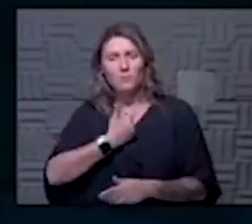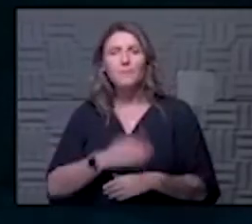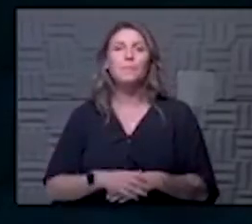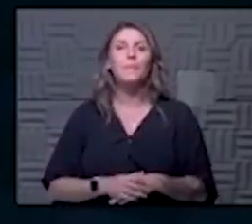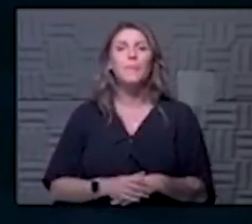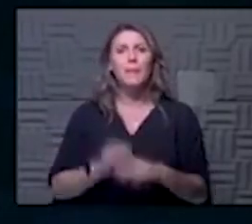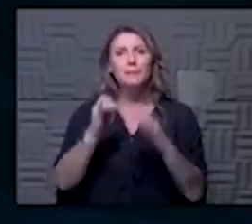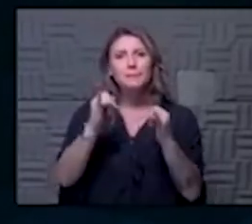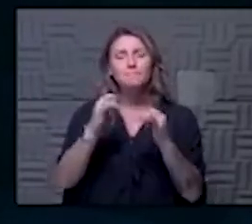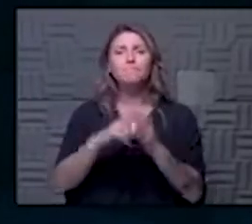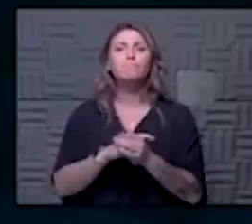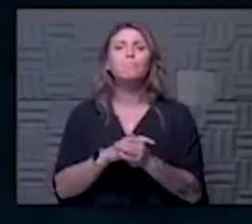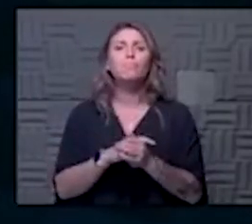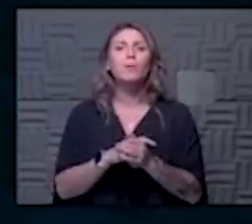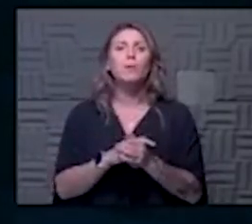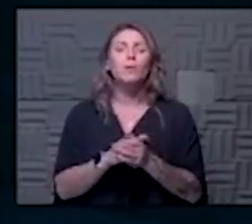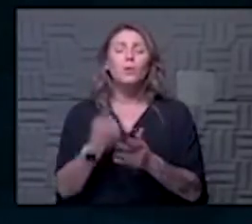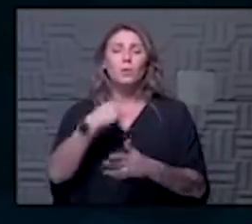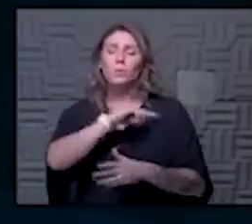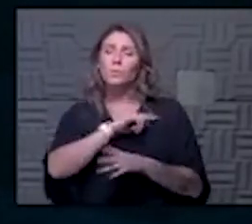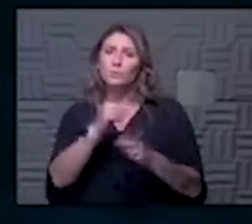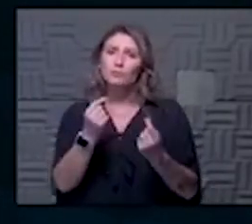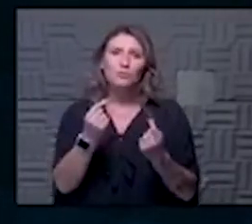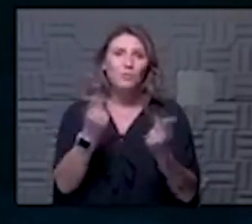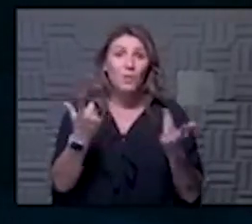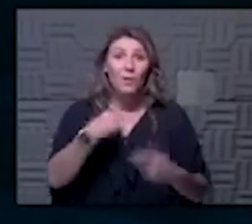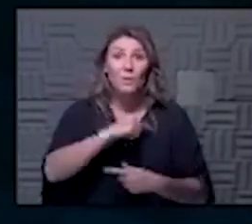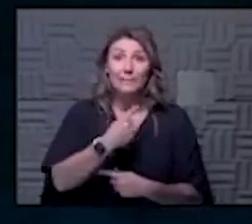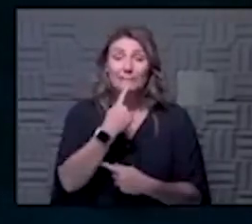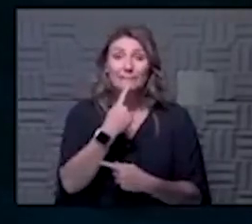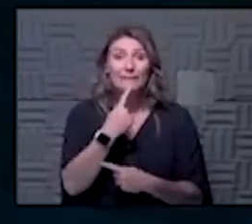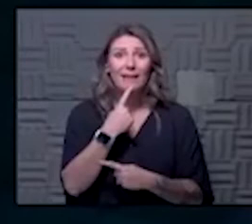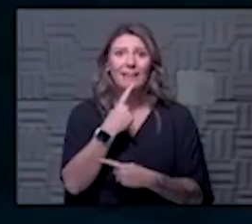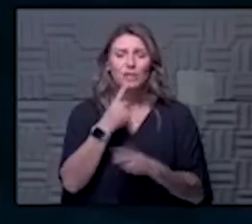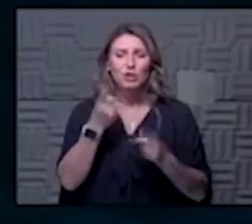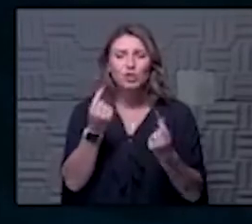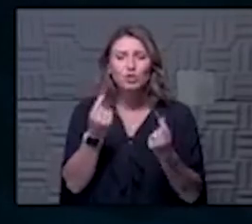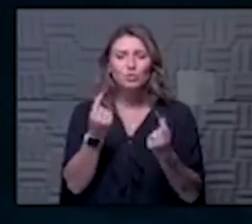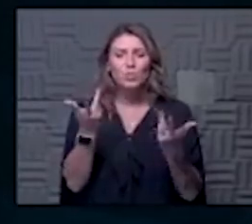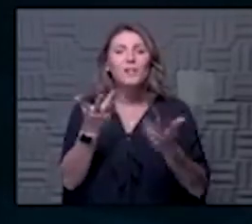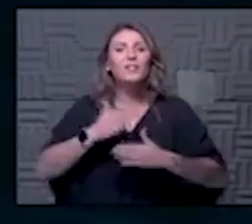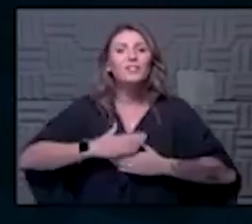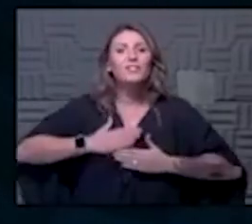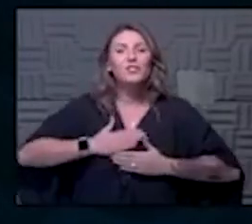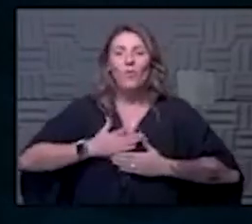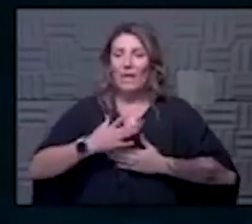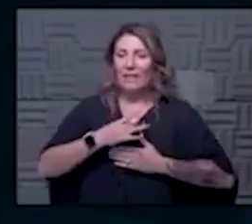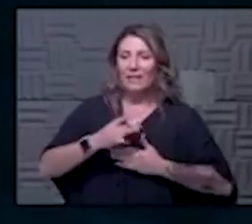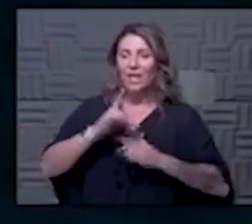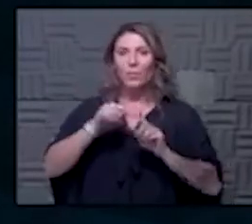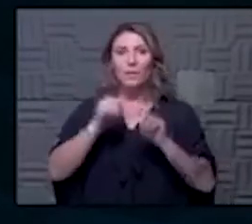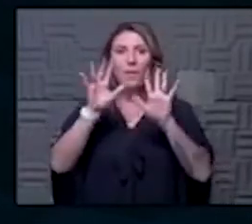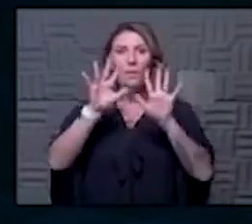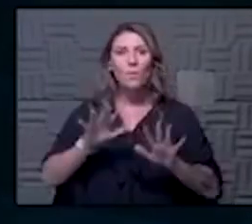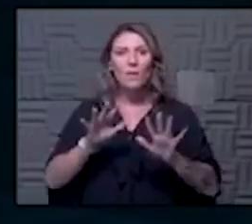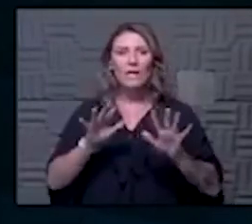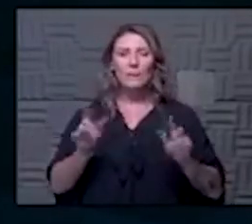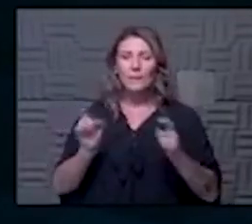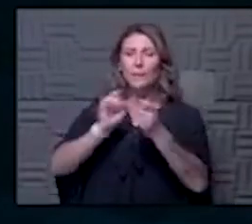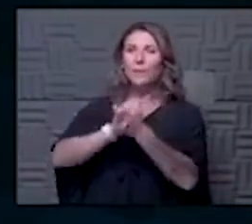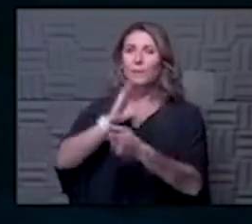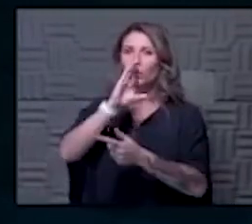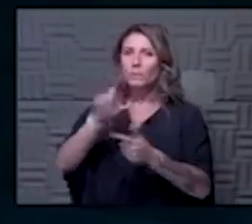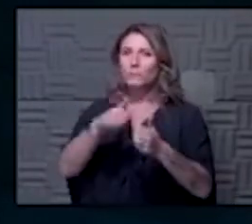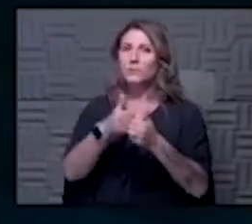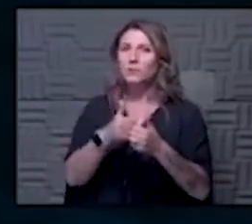we try to do is very much what was stated is we we try to do the things that we enjoy try to do things that we like i think as the weather shifts we're going to be challenged a little bit